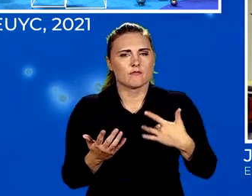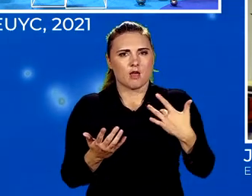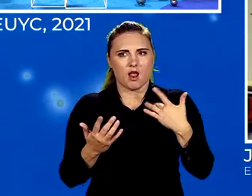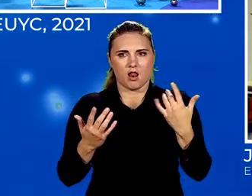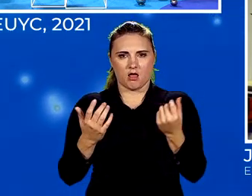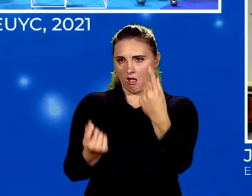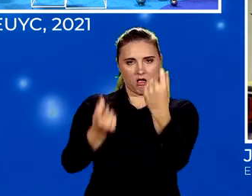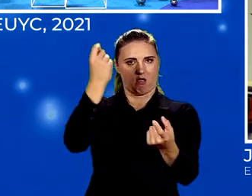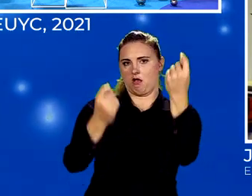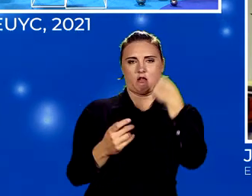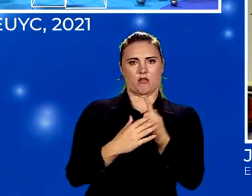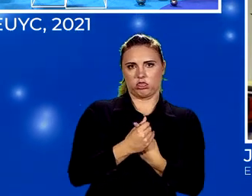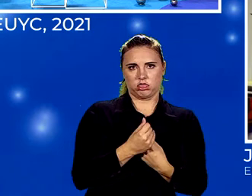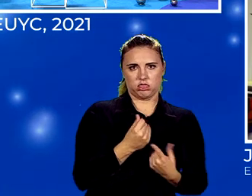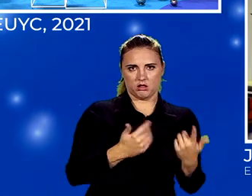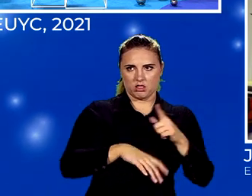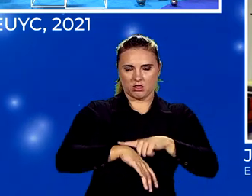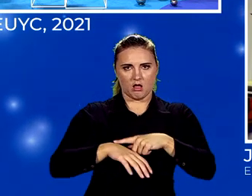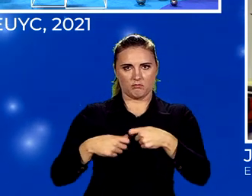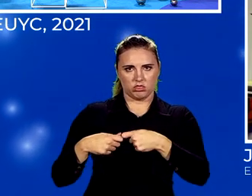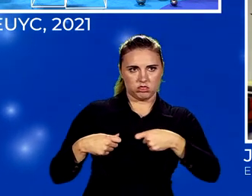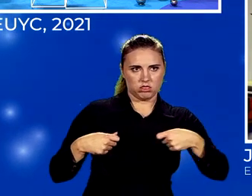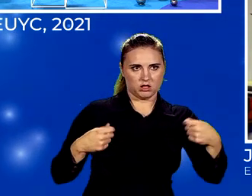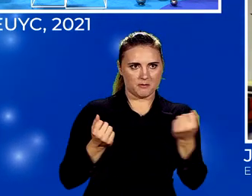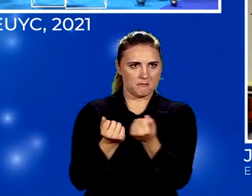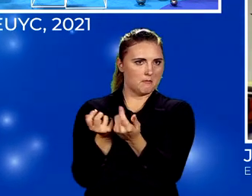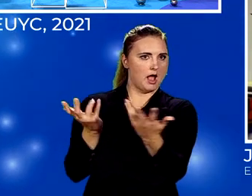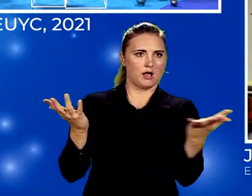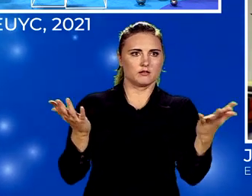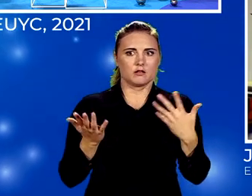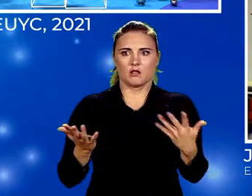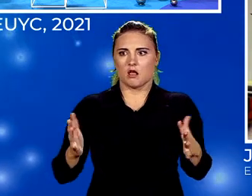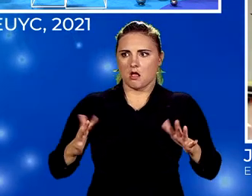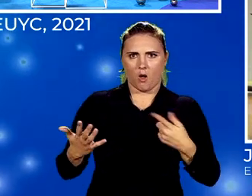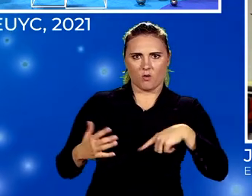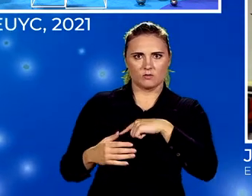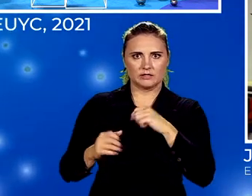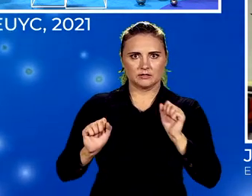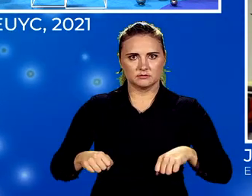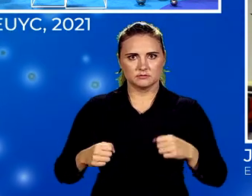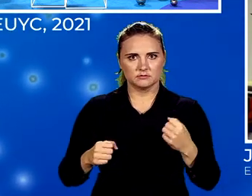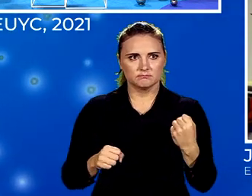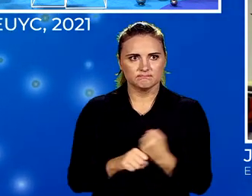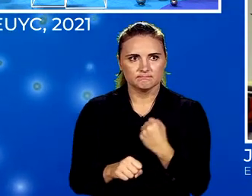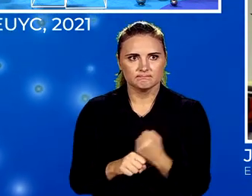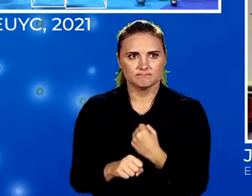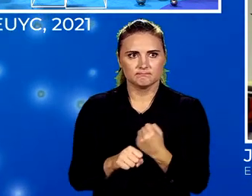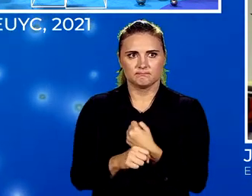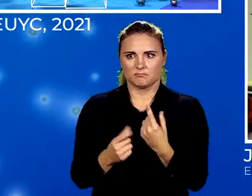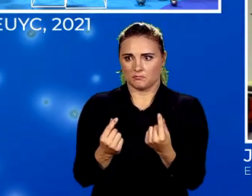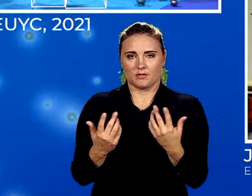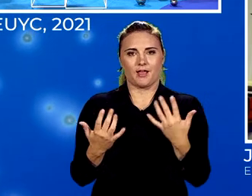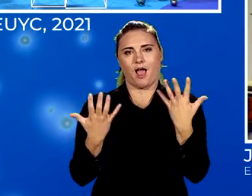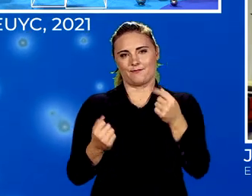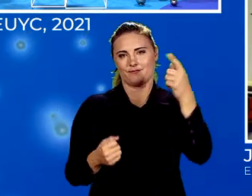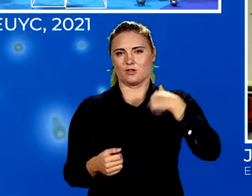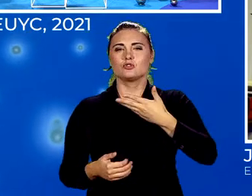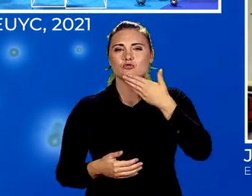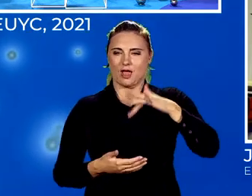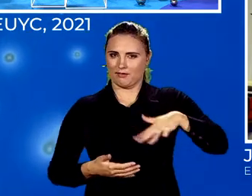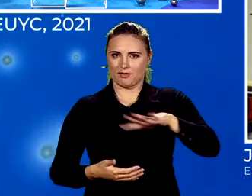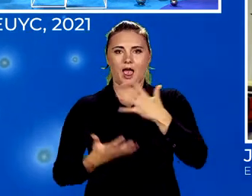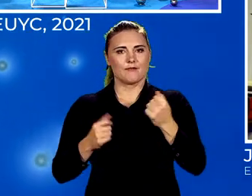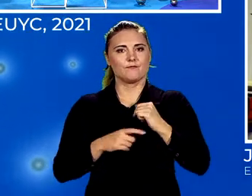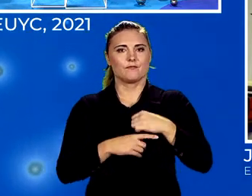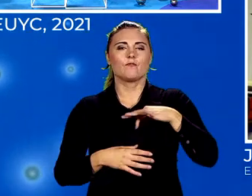actually do it. Or that's what it seems to me, because like we have elections now in the Czech Republic, and like